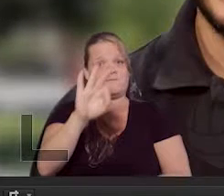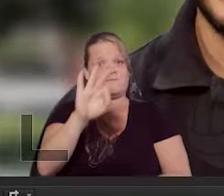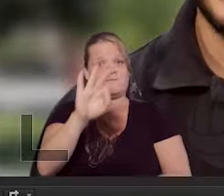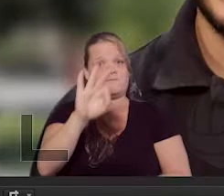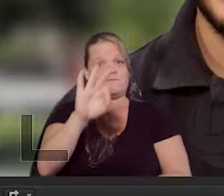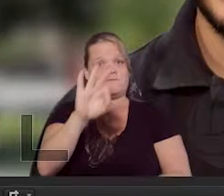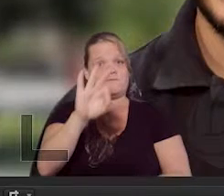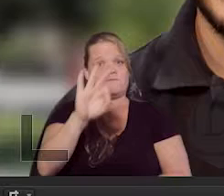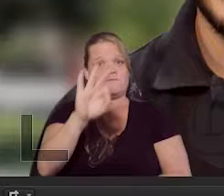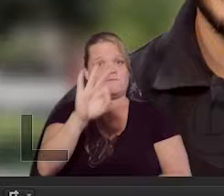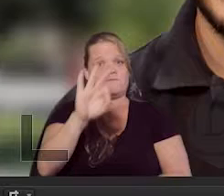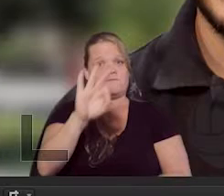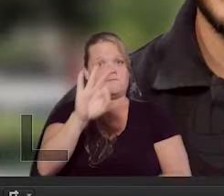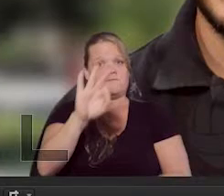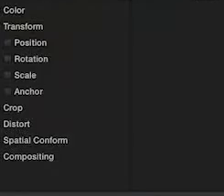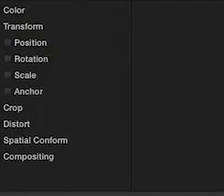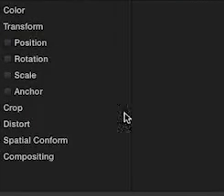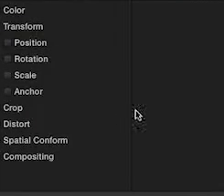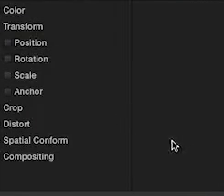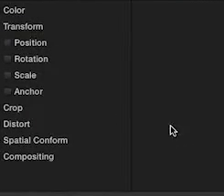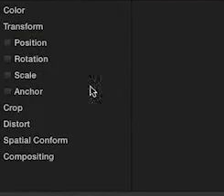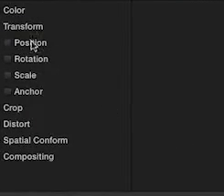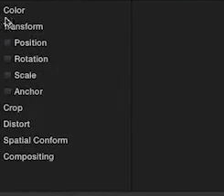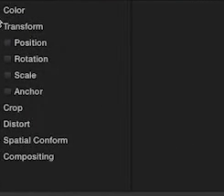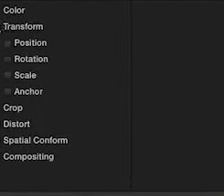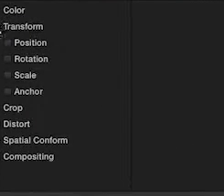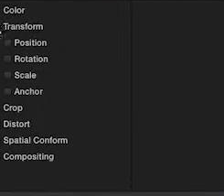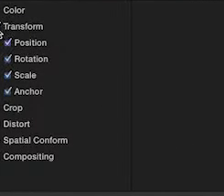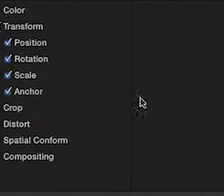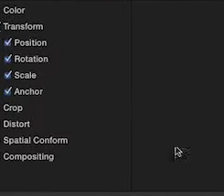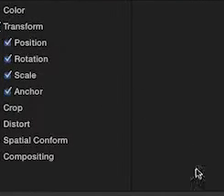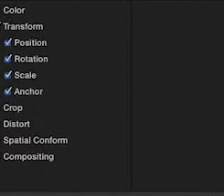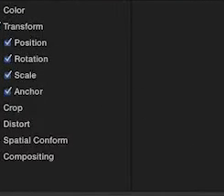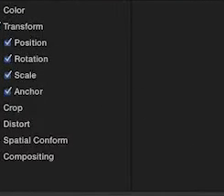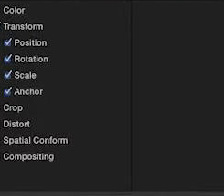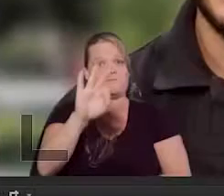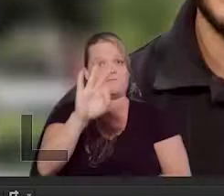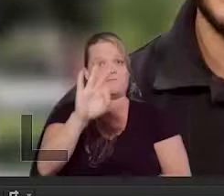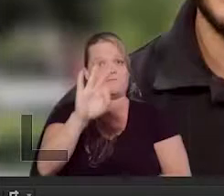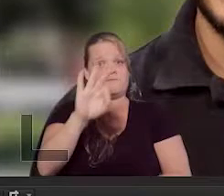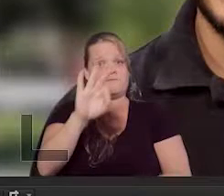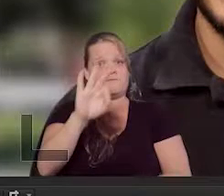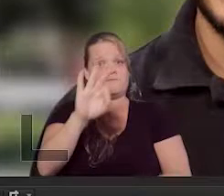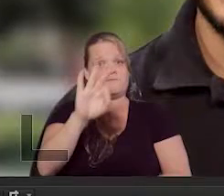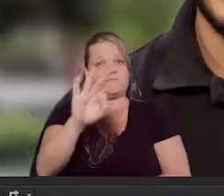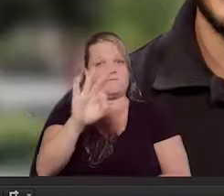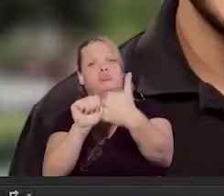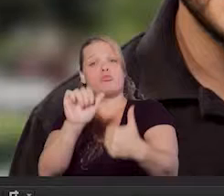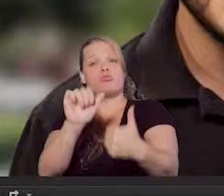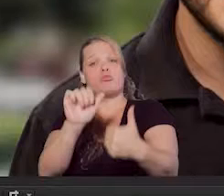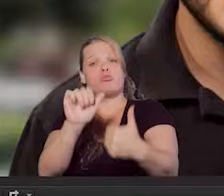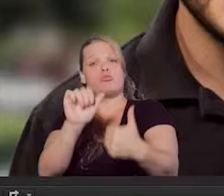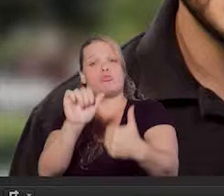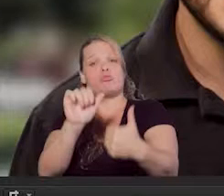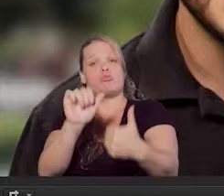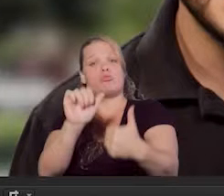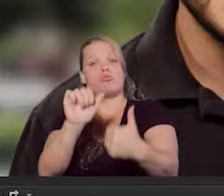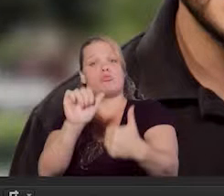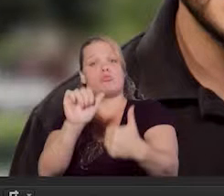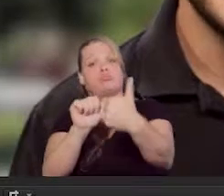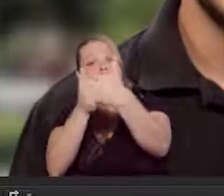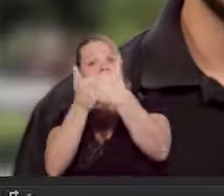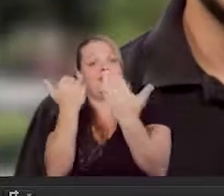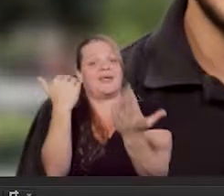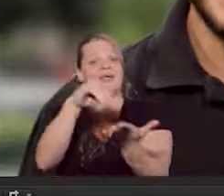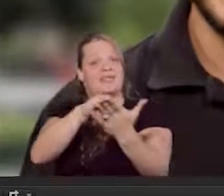edit, paste attributes, and it should just kind of cross dissolve onto itself here. It might look a little slick.